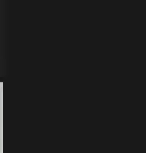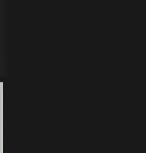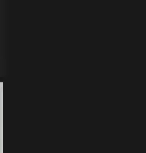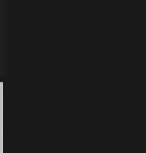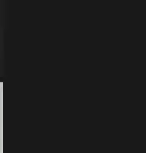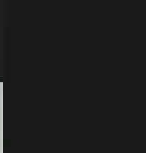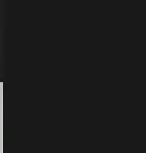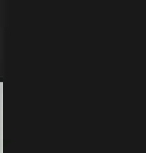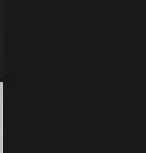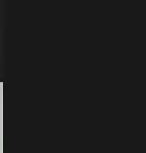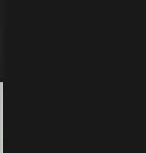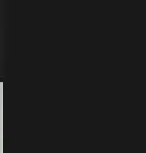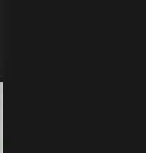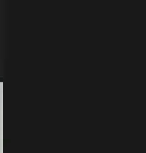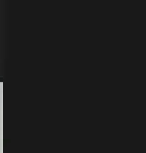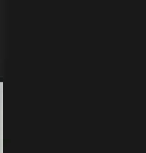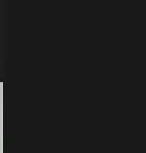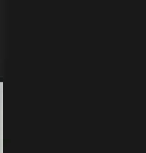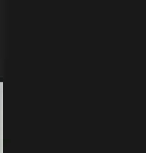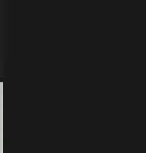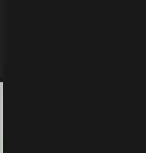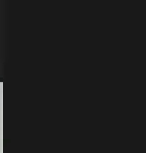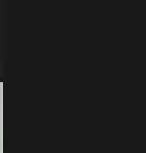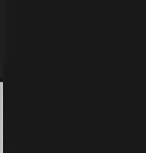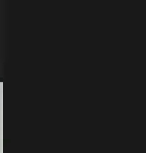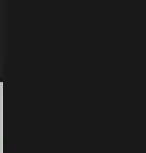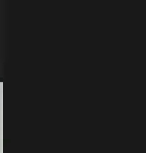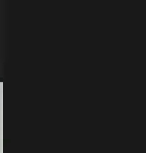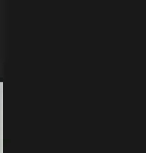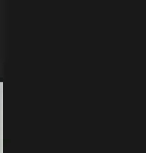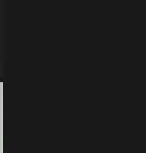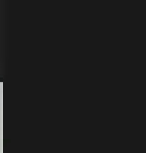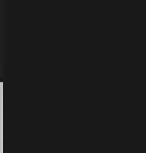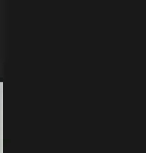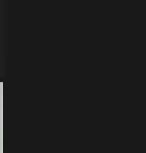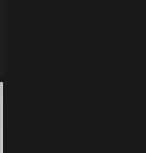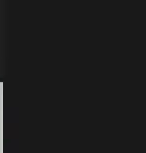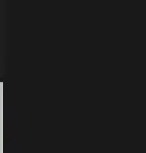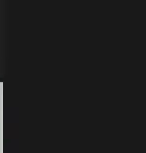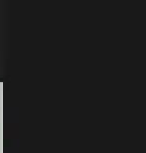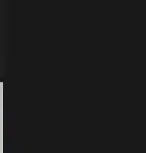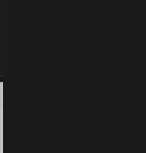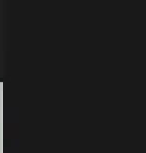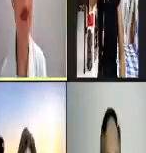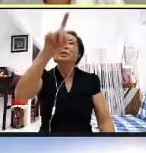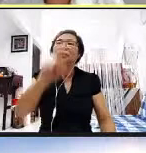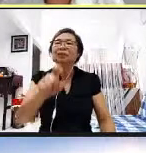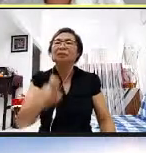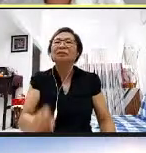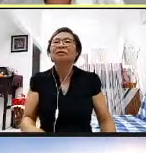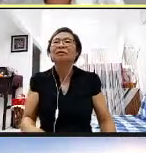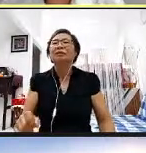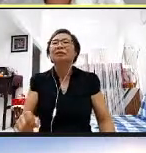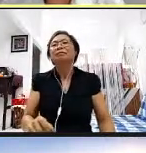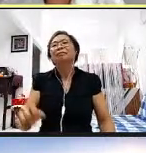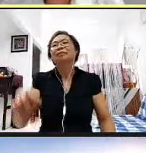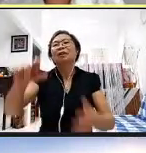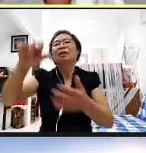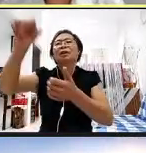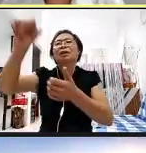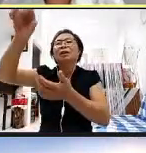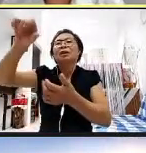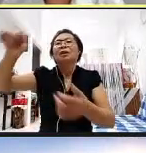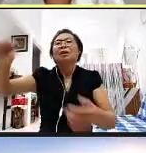why I would like Dr. Gan to share with the audience. The question goes this way. In social media, there are news